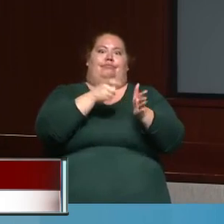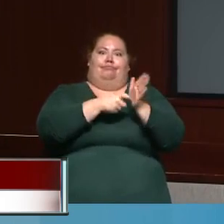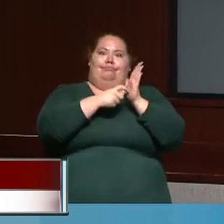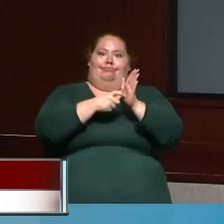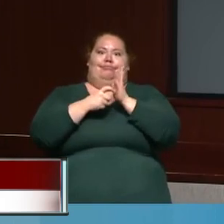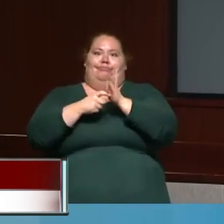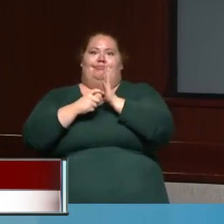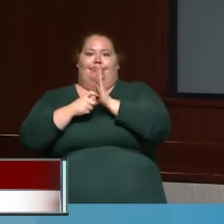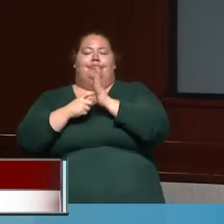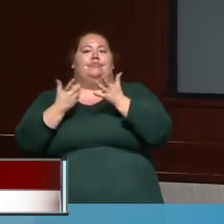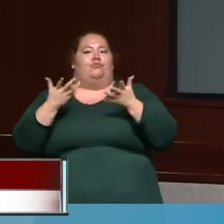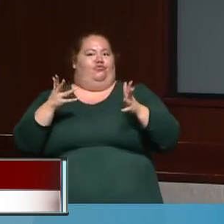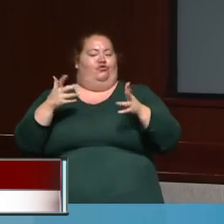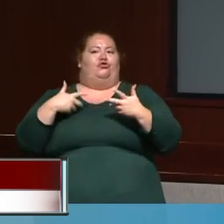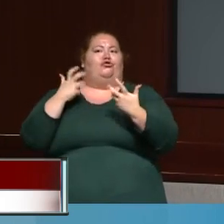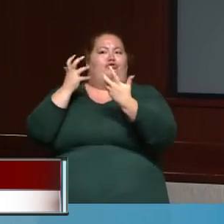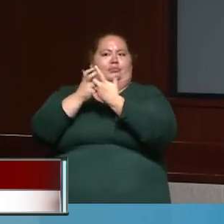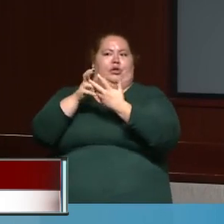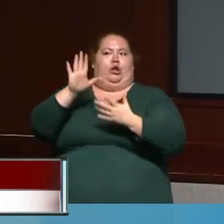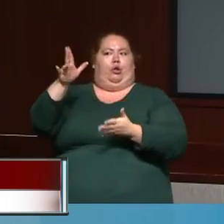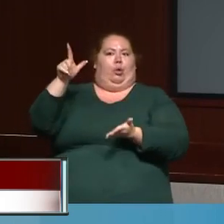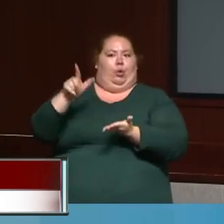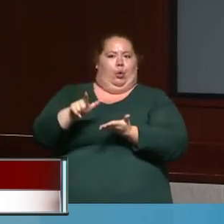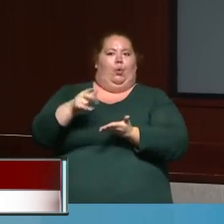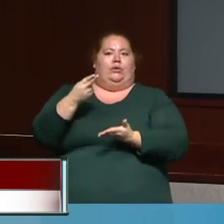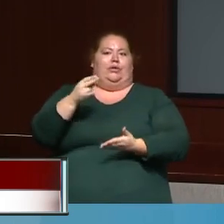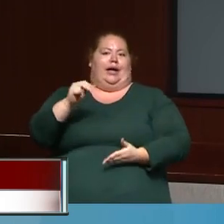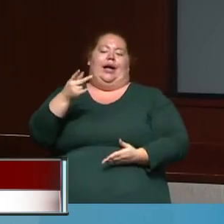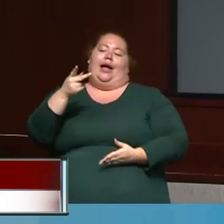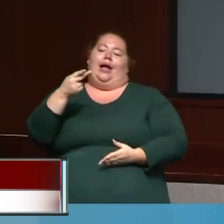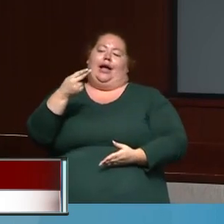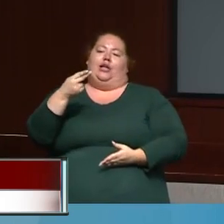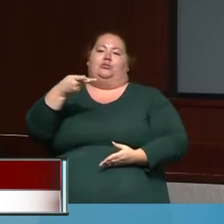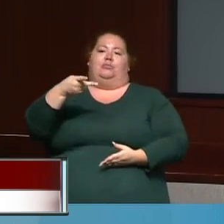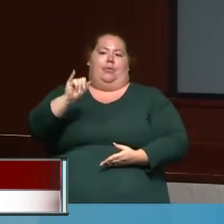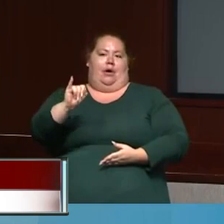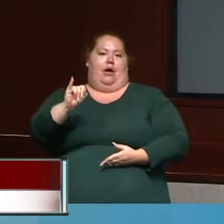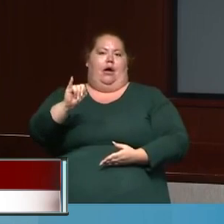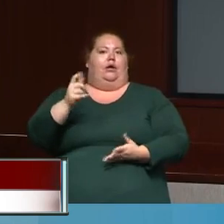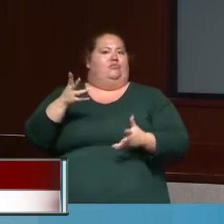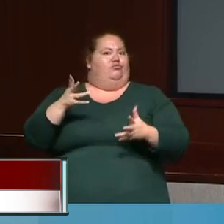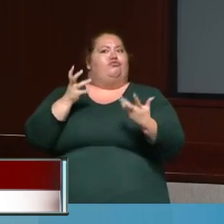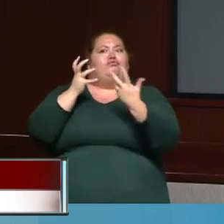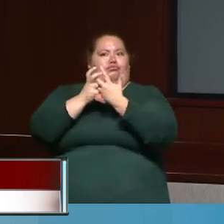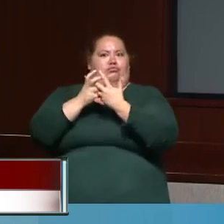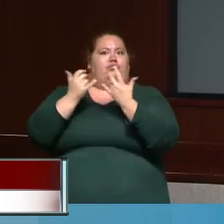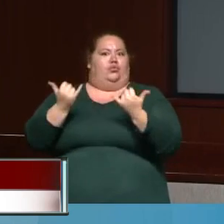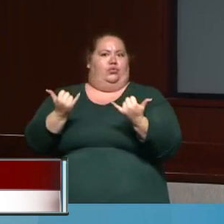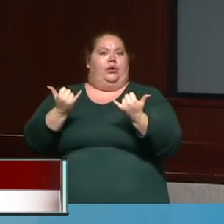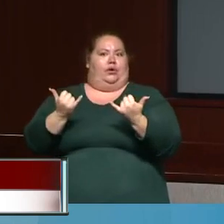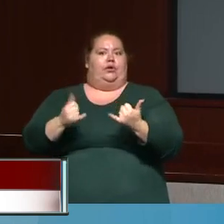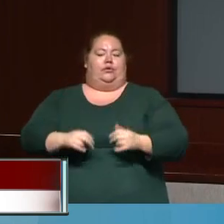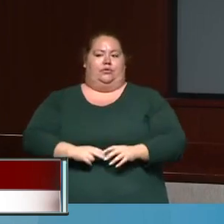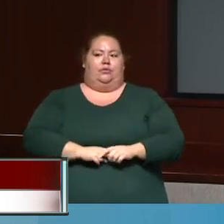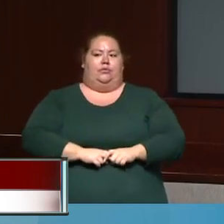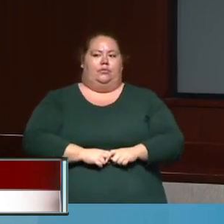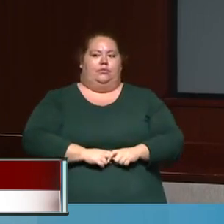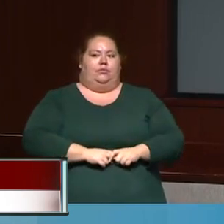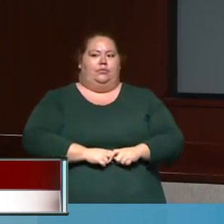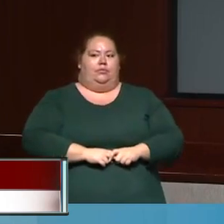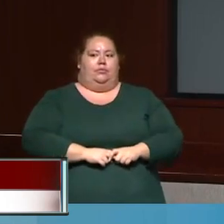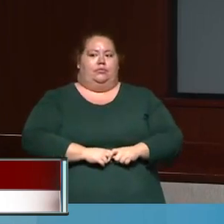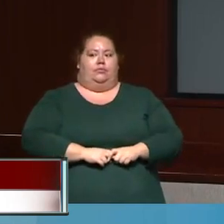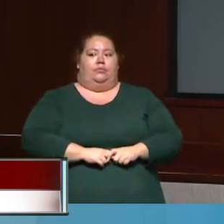lowest HPI quartile. We're meeting that today. We are encouraged that